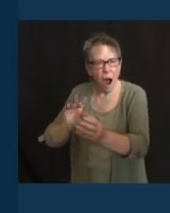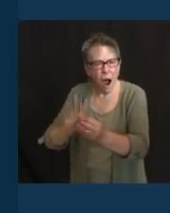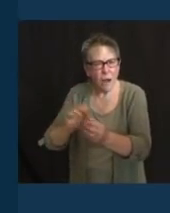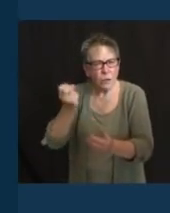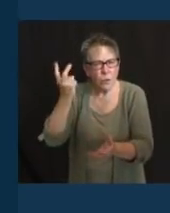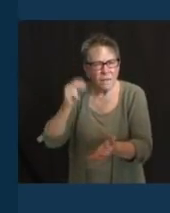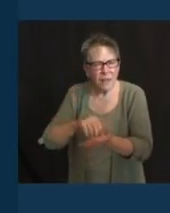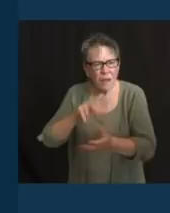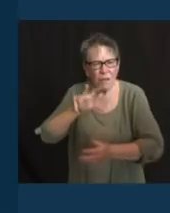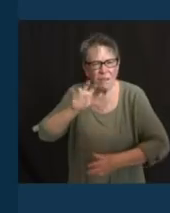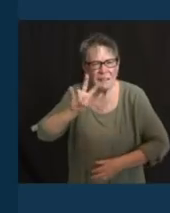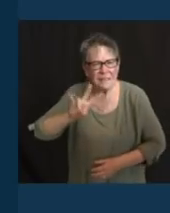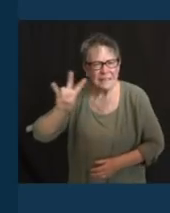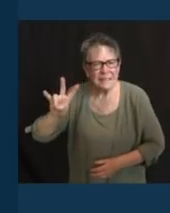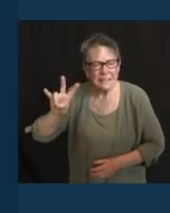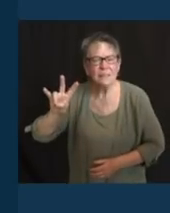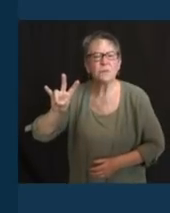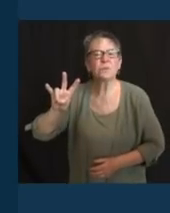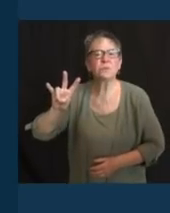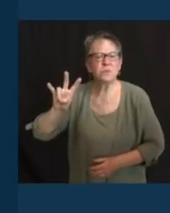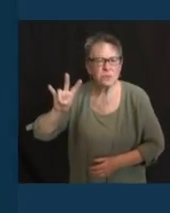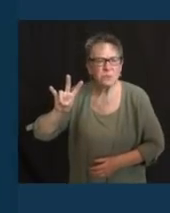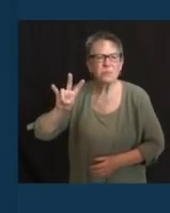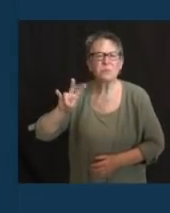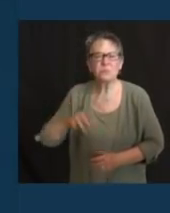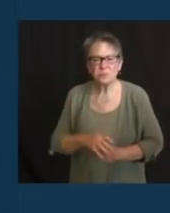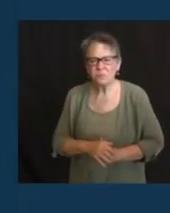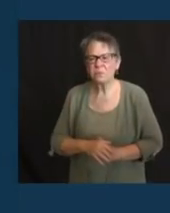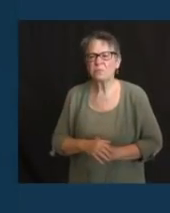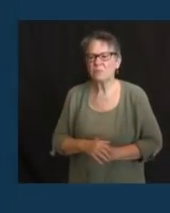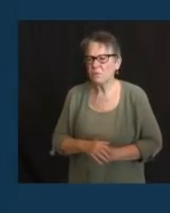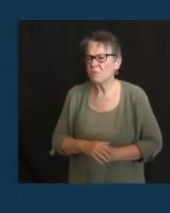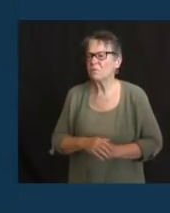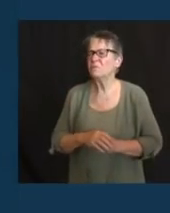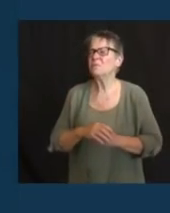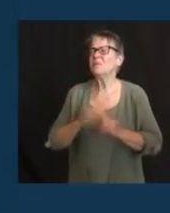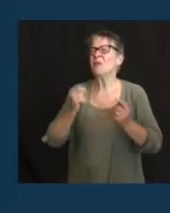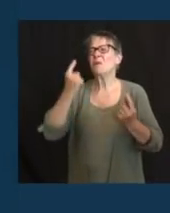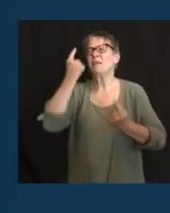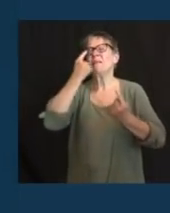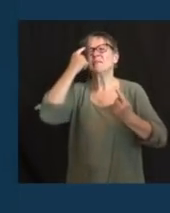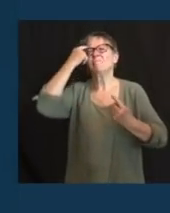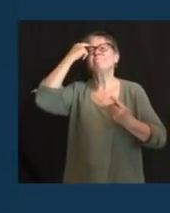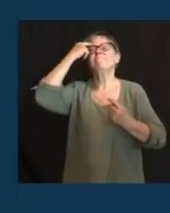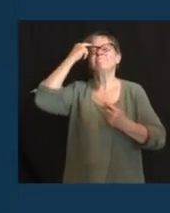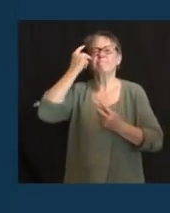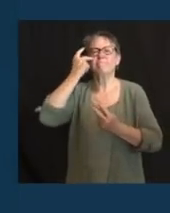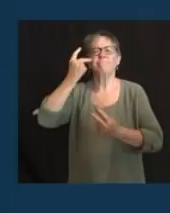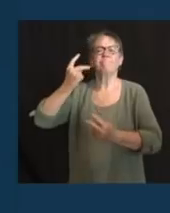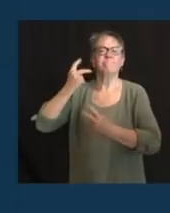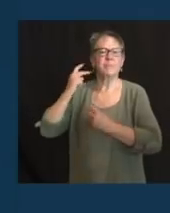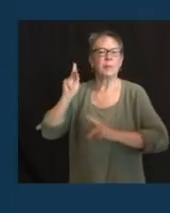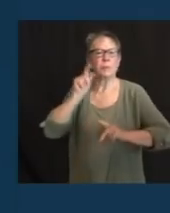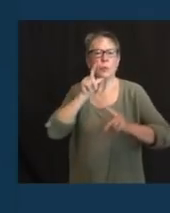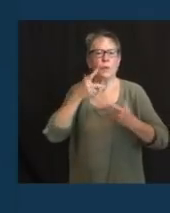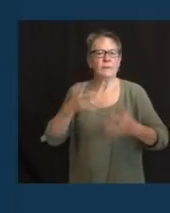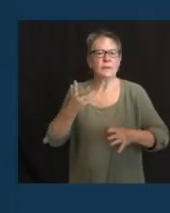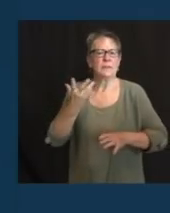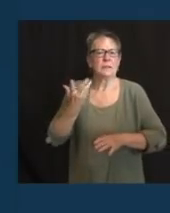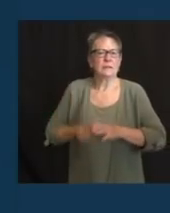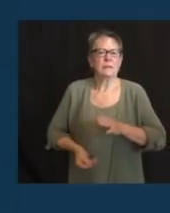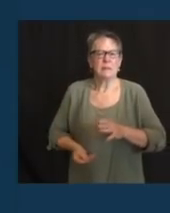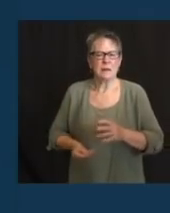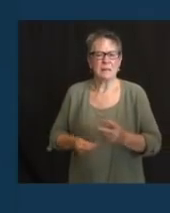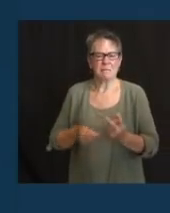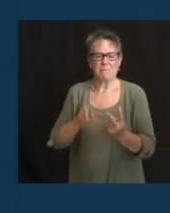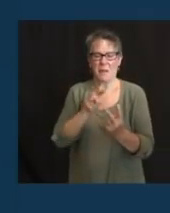Let's take a moment to recall a few more of these precious lives lost. Here are a handsome couple. We begin with Sidney and